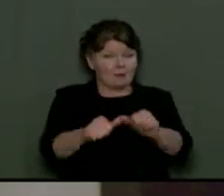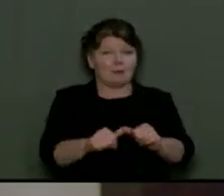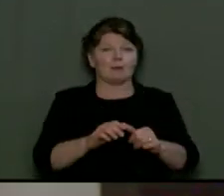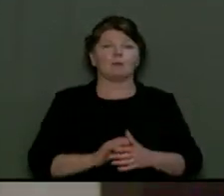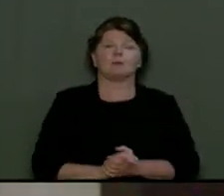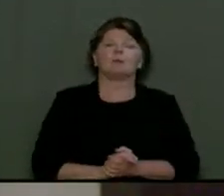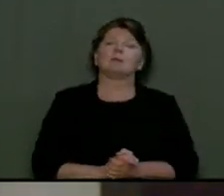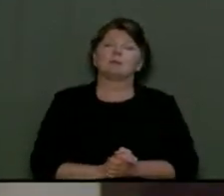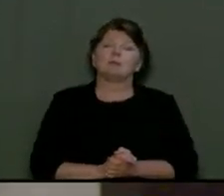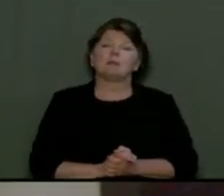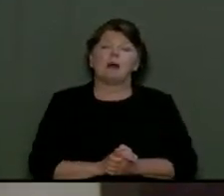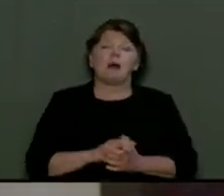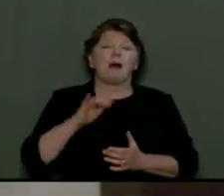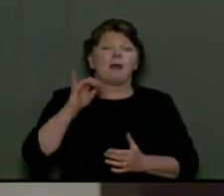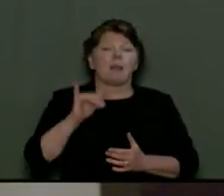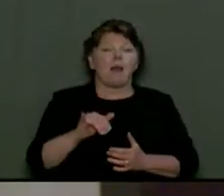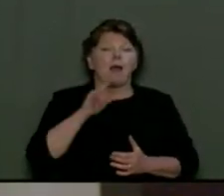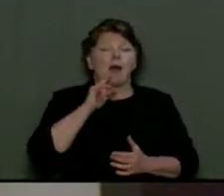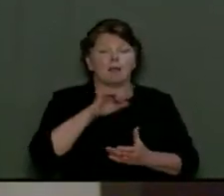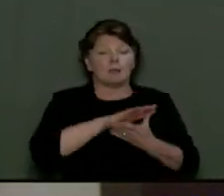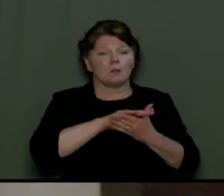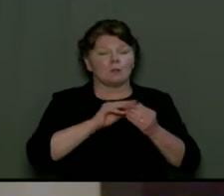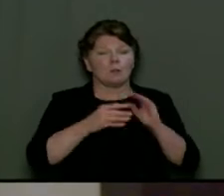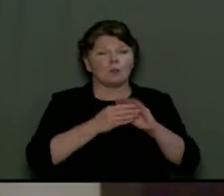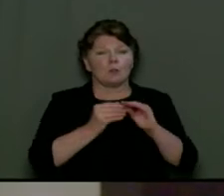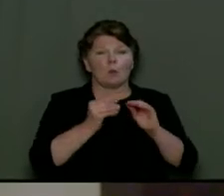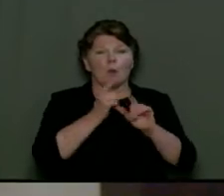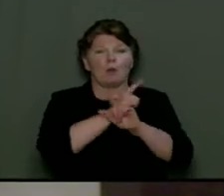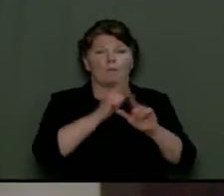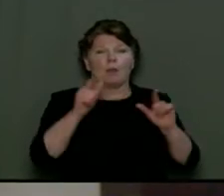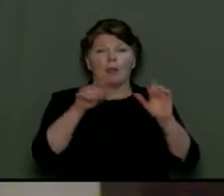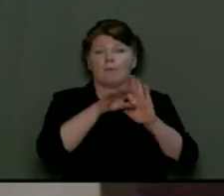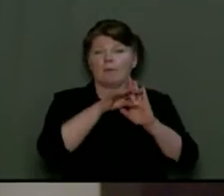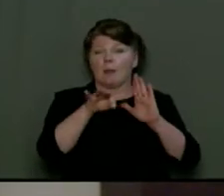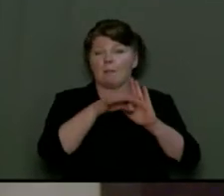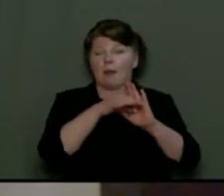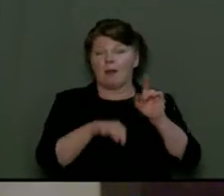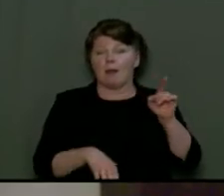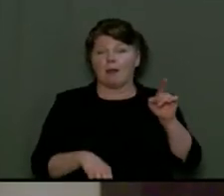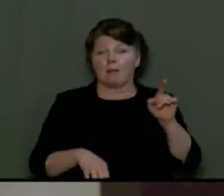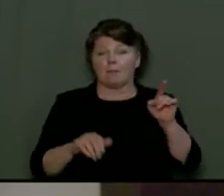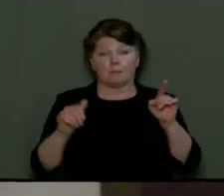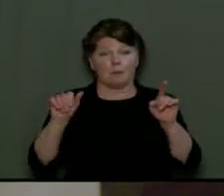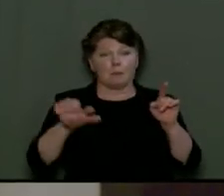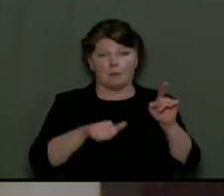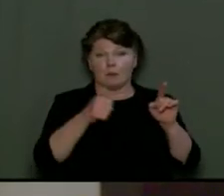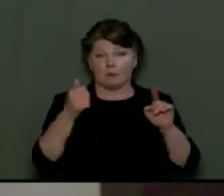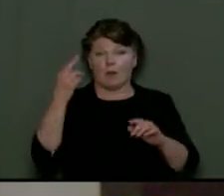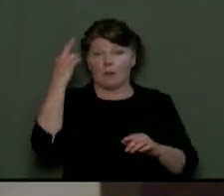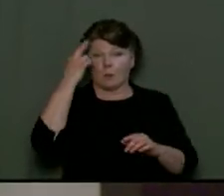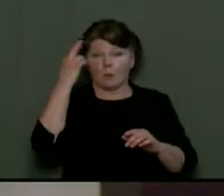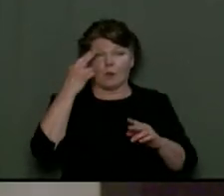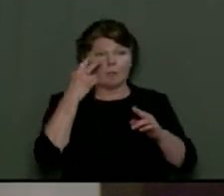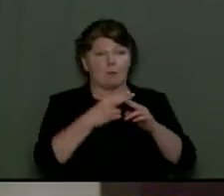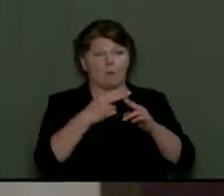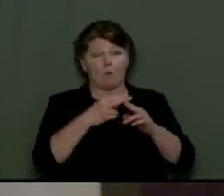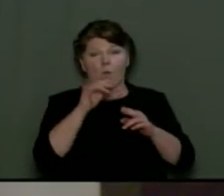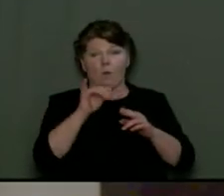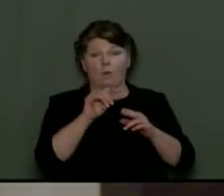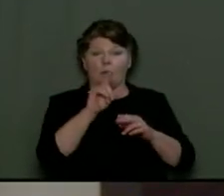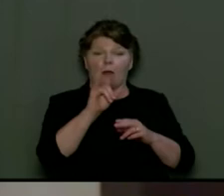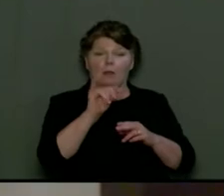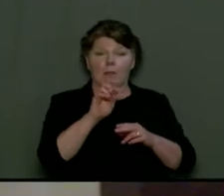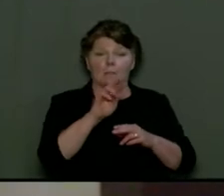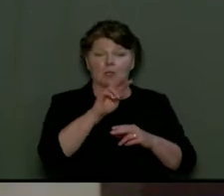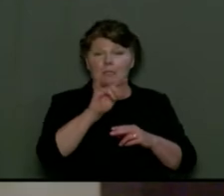Now that is the legend of the Liberty Bell. But there is another reason why it is called the Liberty